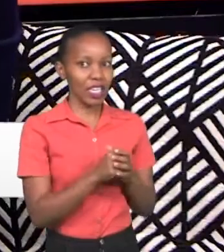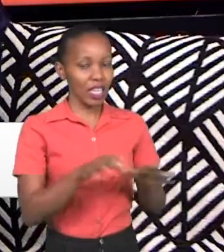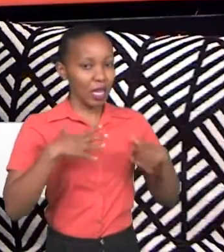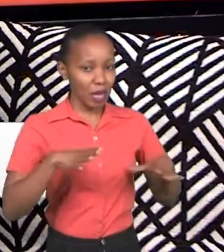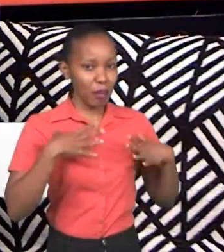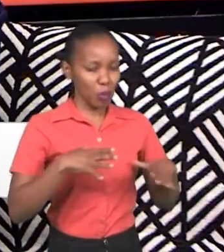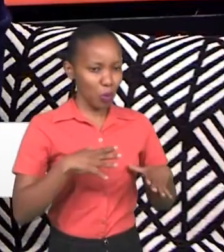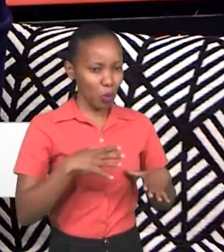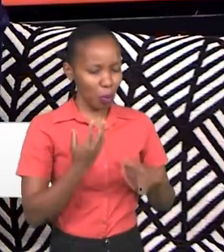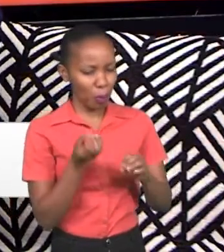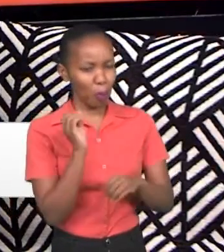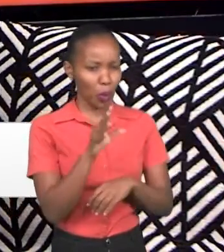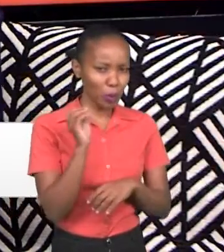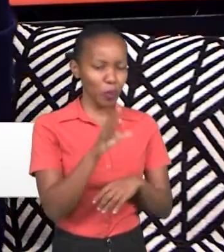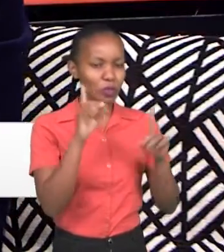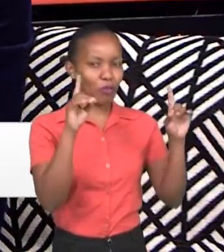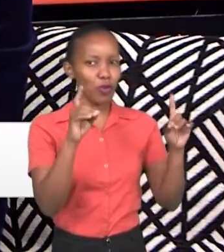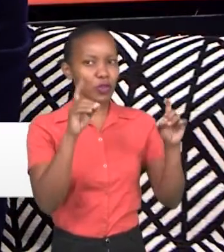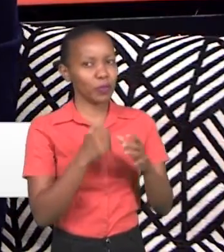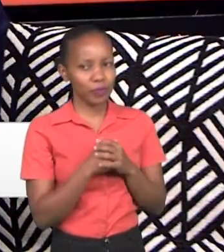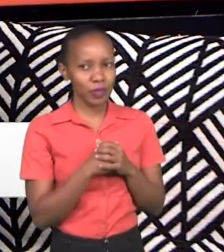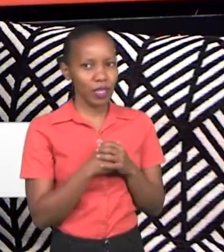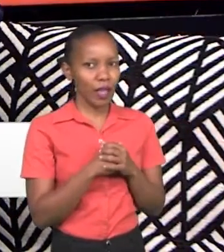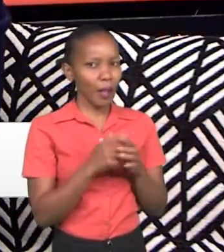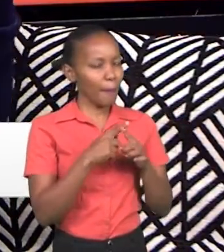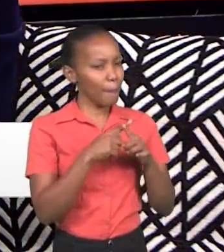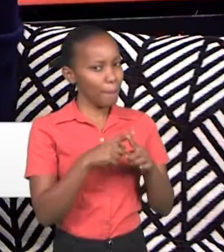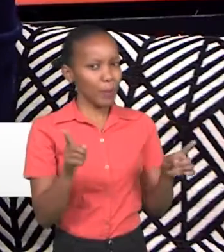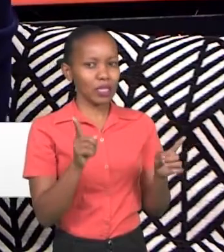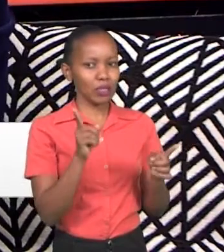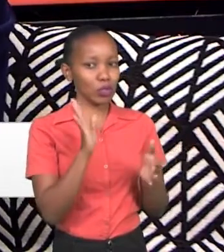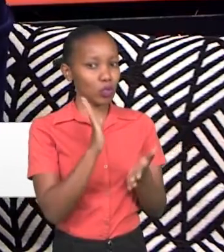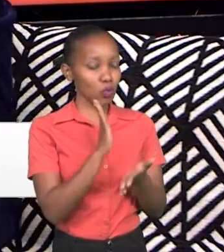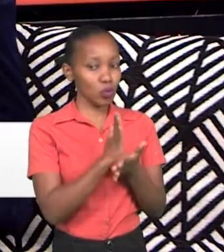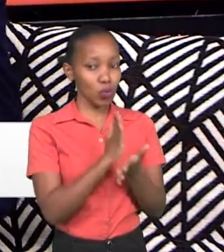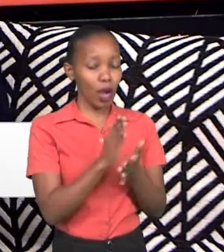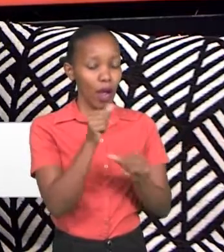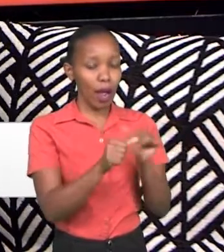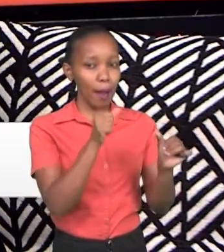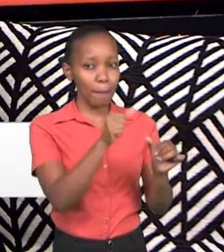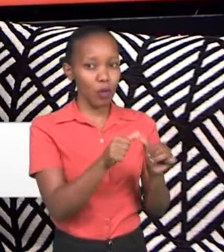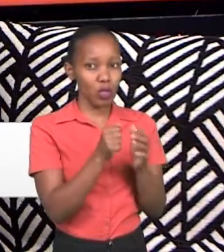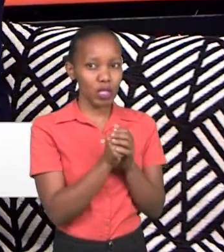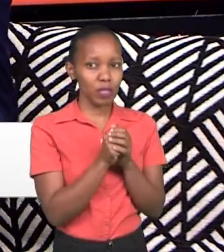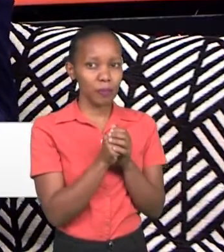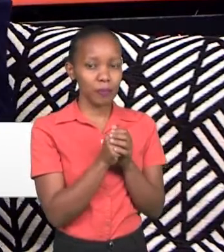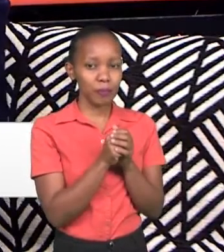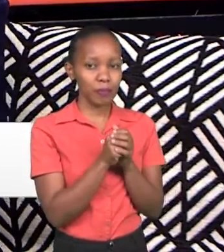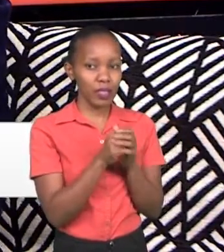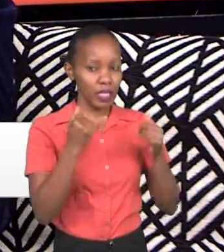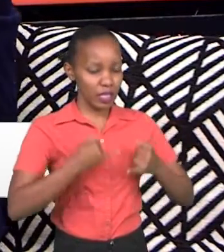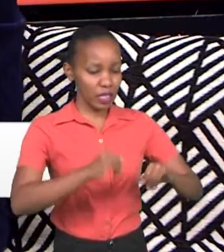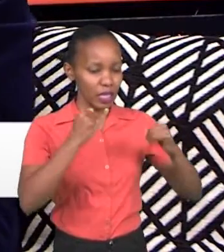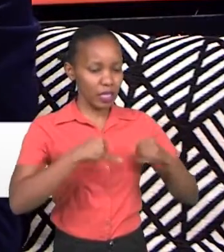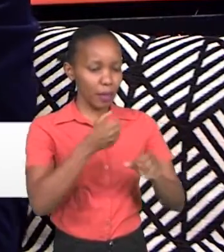muscles? You know what I mean? Yes. But it's crazy because now, when even like we talk even about trying